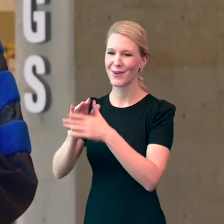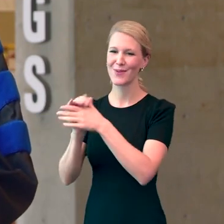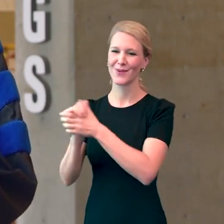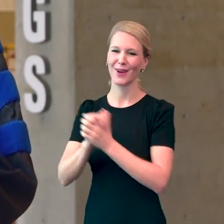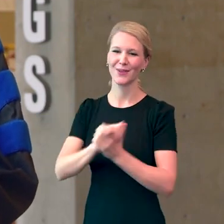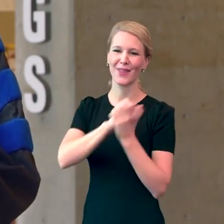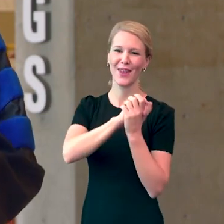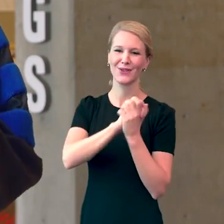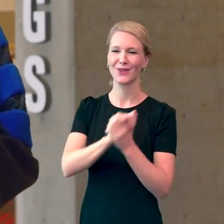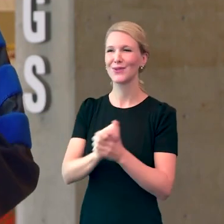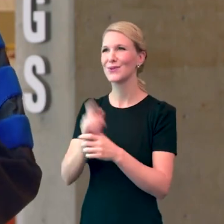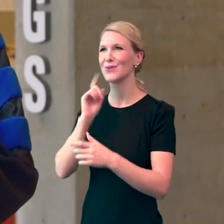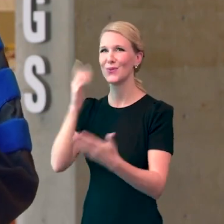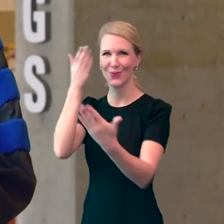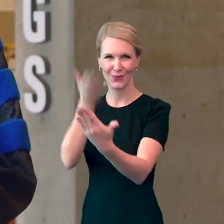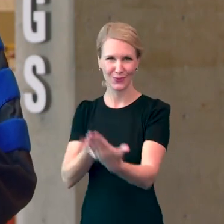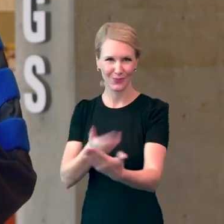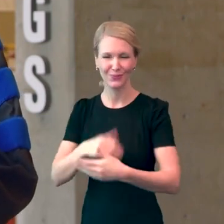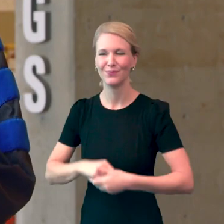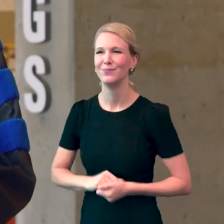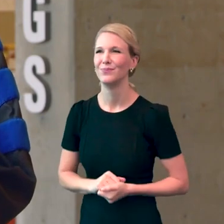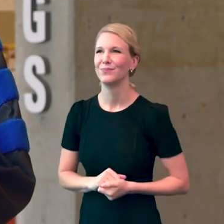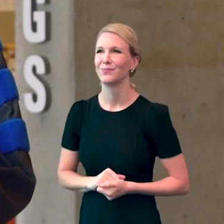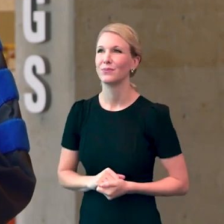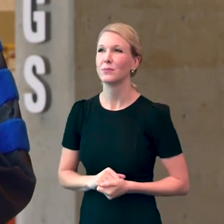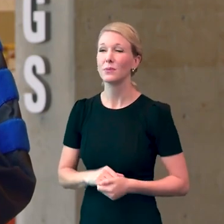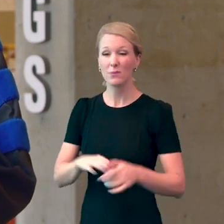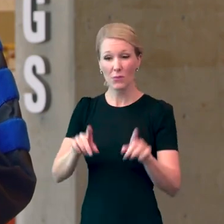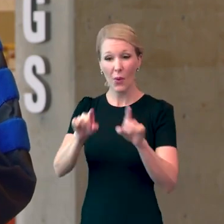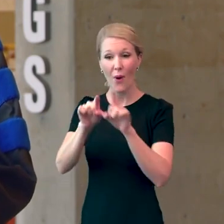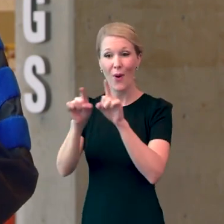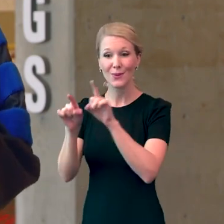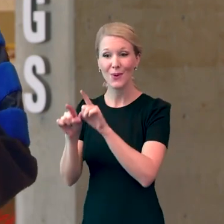lofty goal. So congratulations to you.